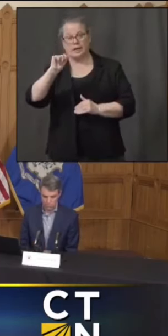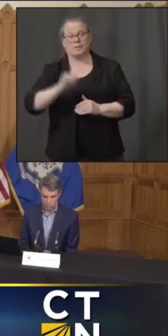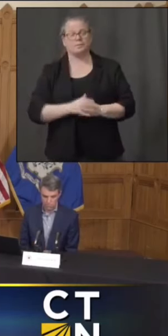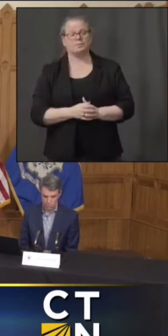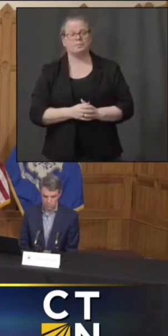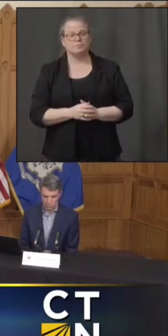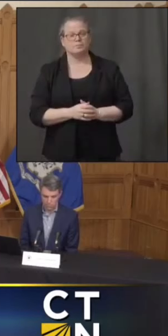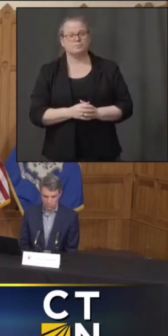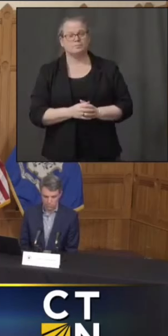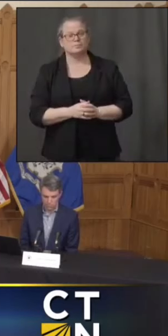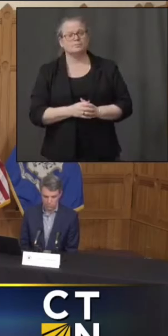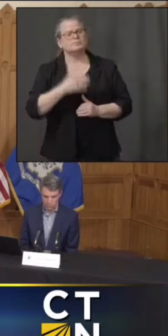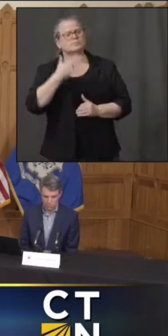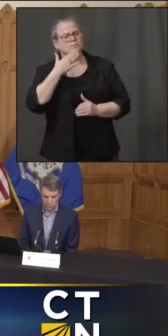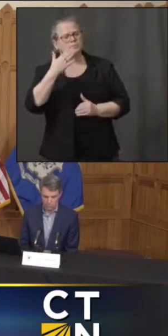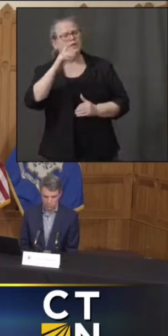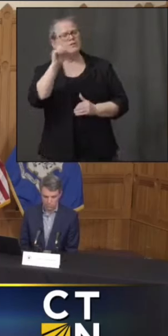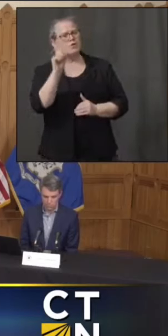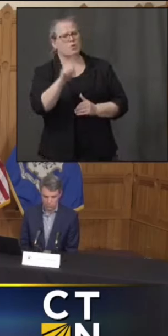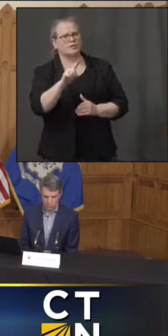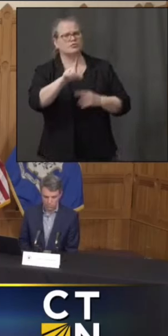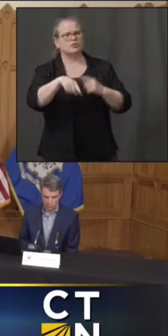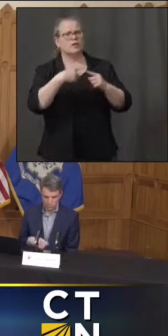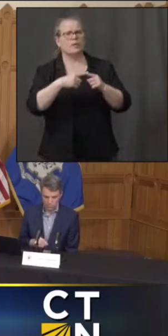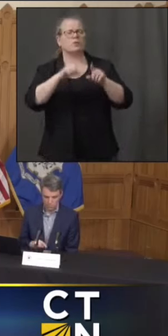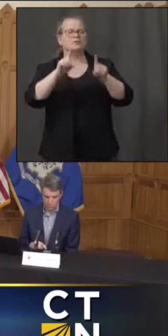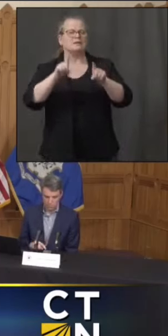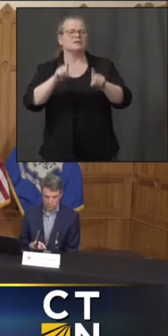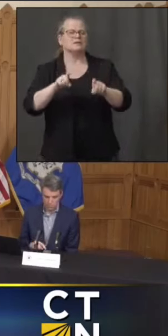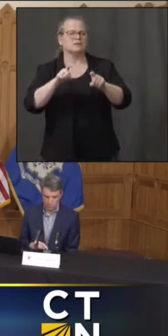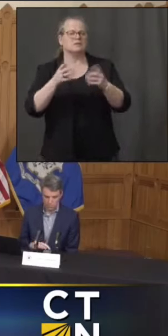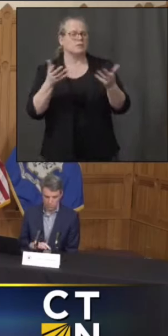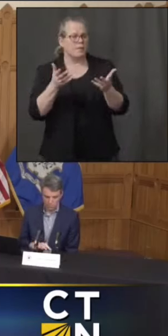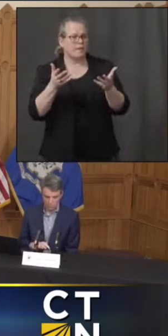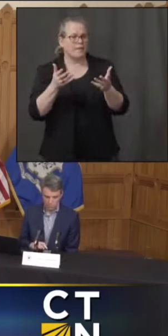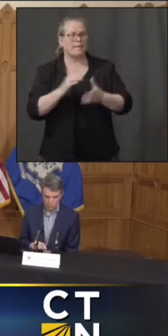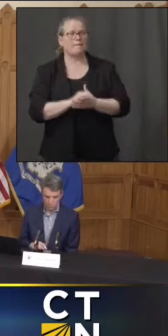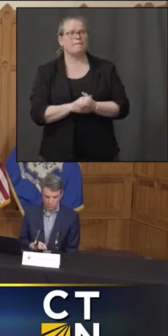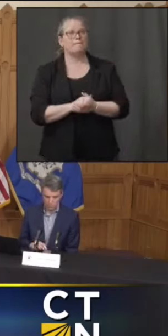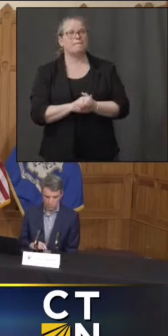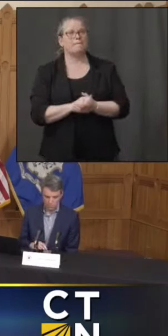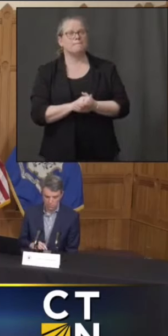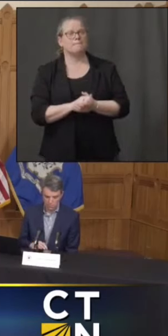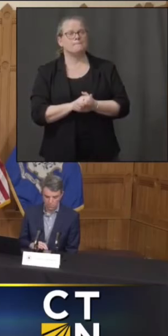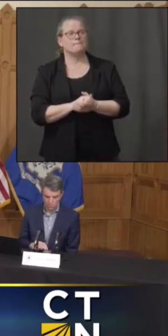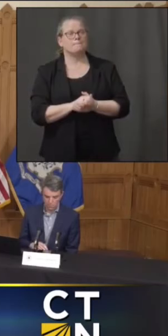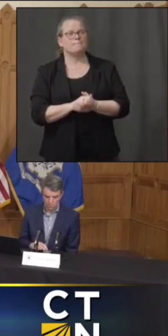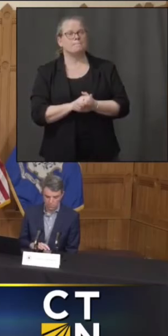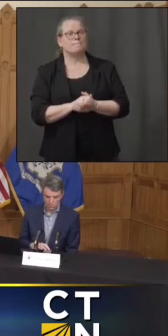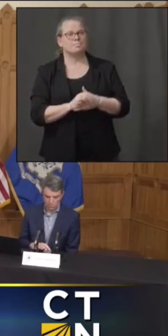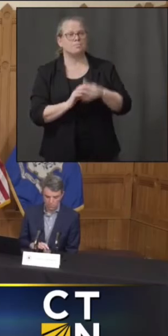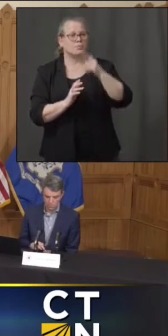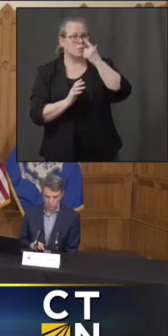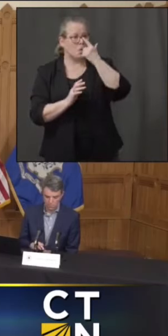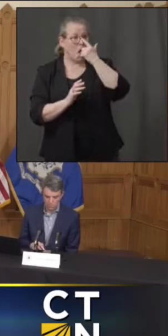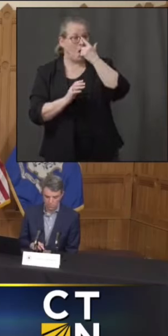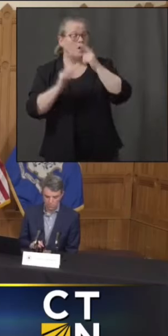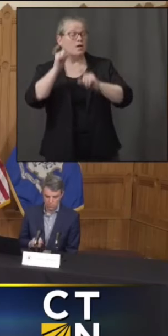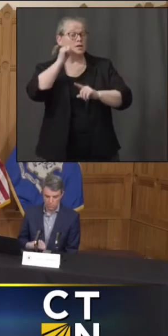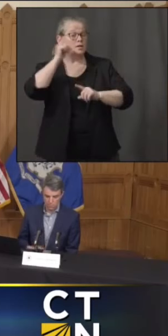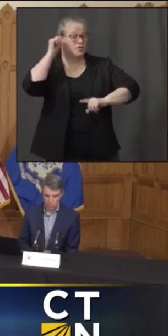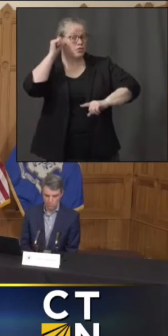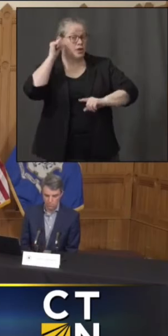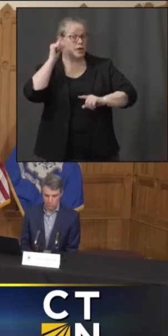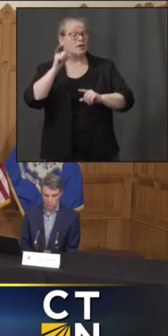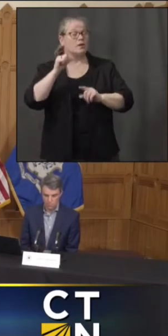Thanks. I had a question on the issue of testing. And yesterday, the state had changed its reporting from people tested